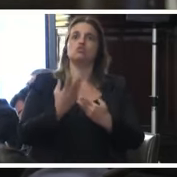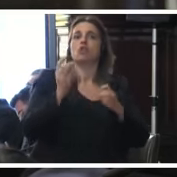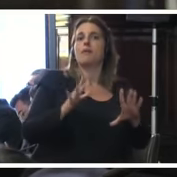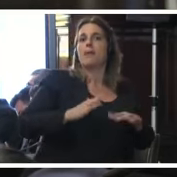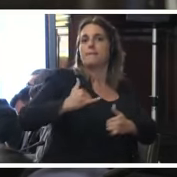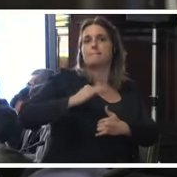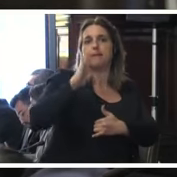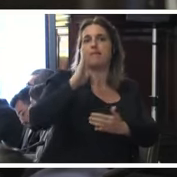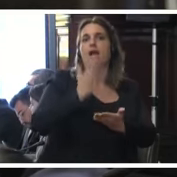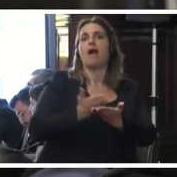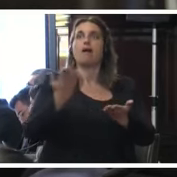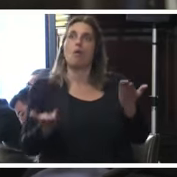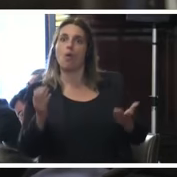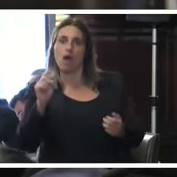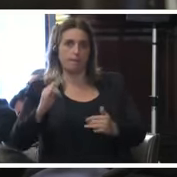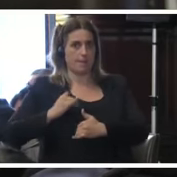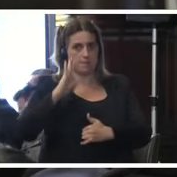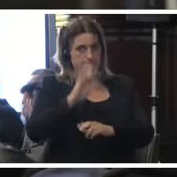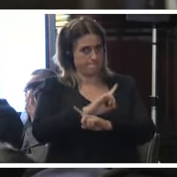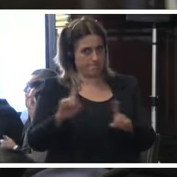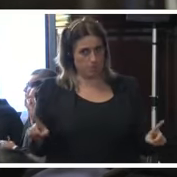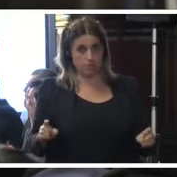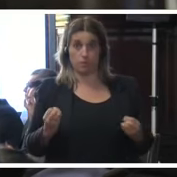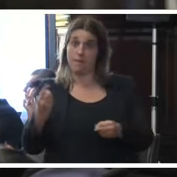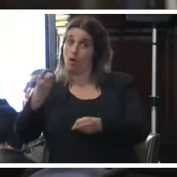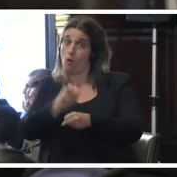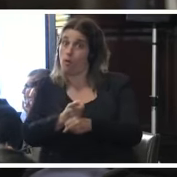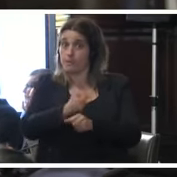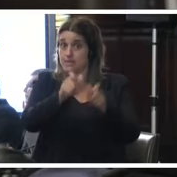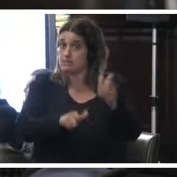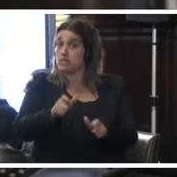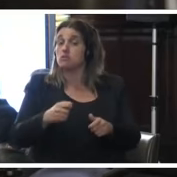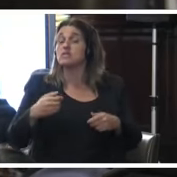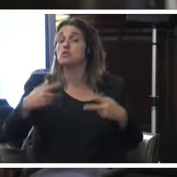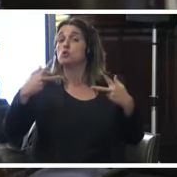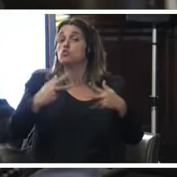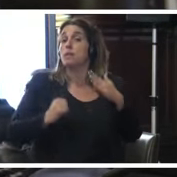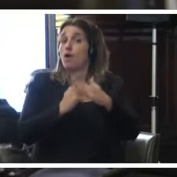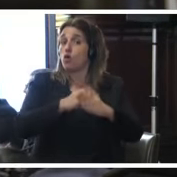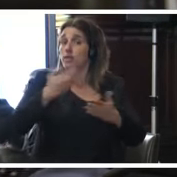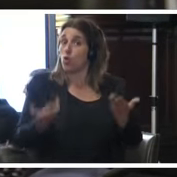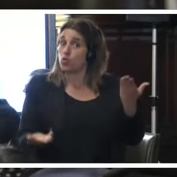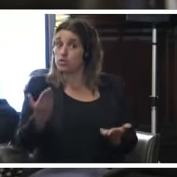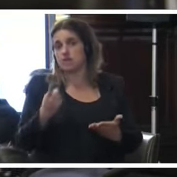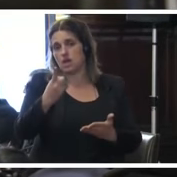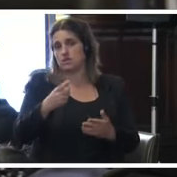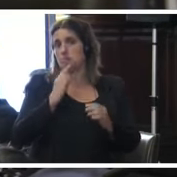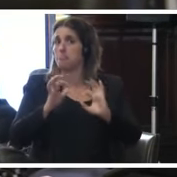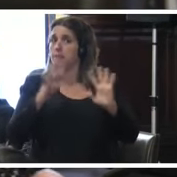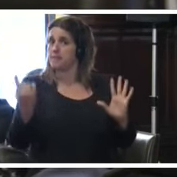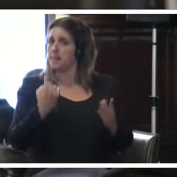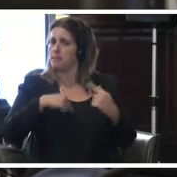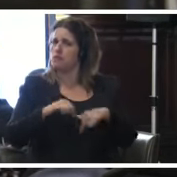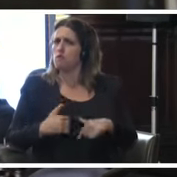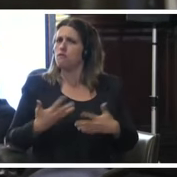Supreme Court, but we have to be very strict in that regard, and I was a member of court judgments which decided